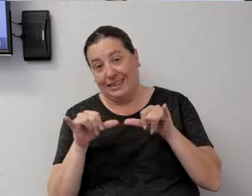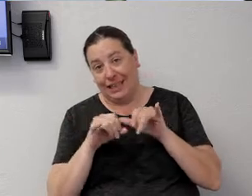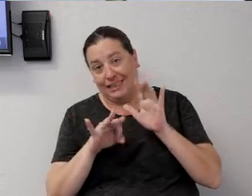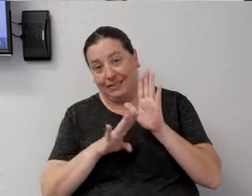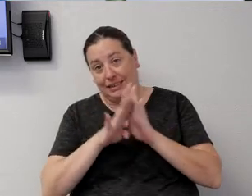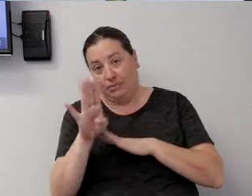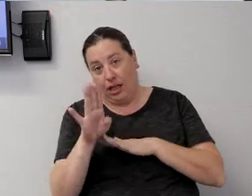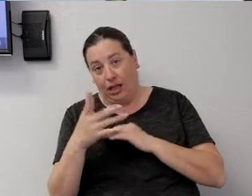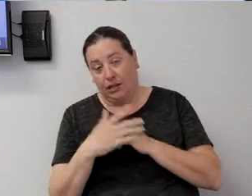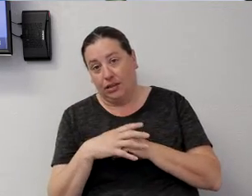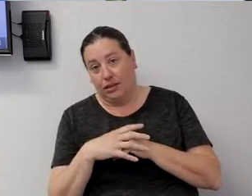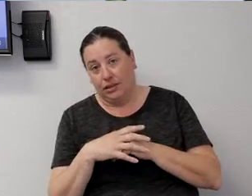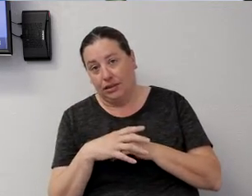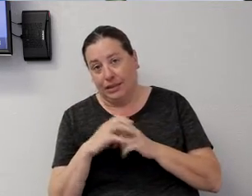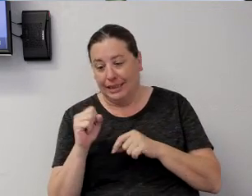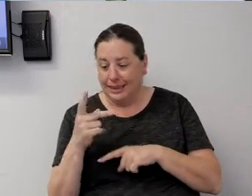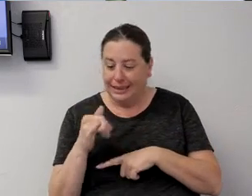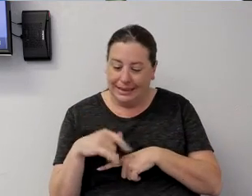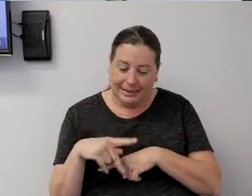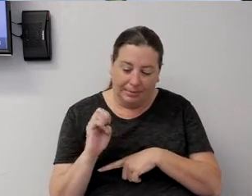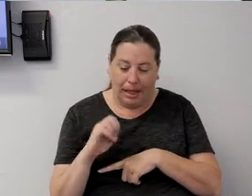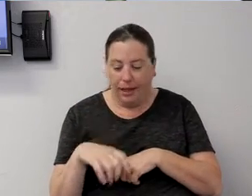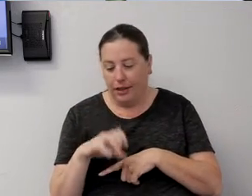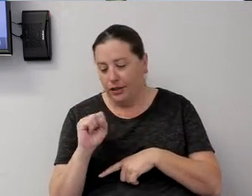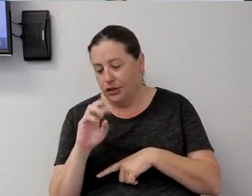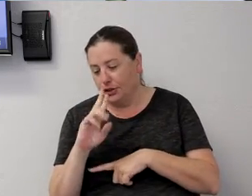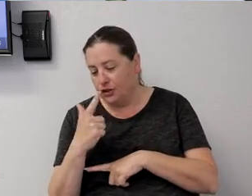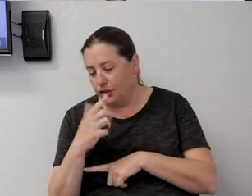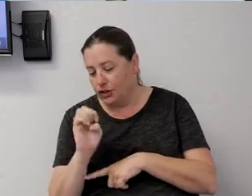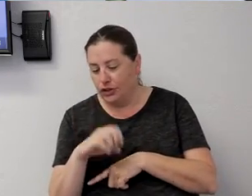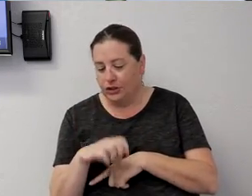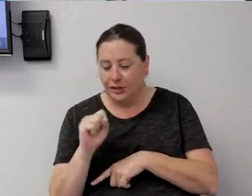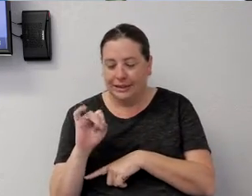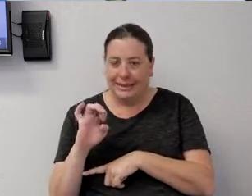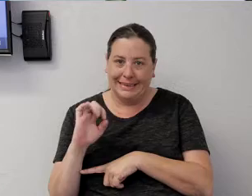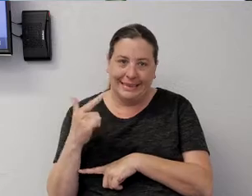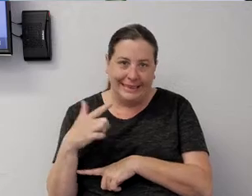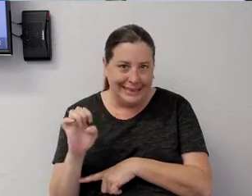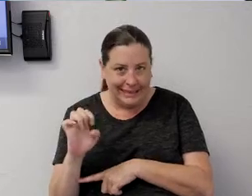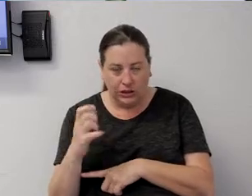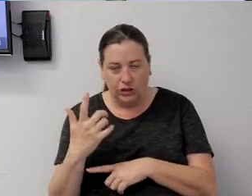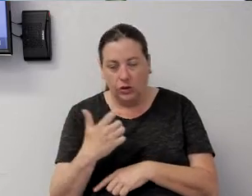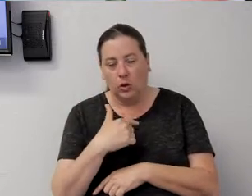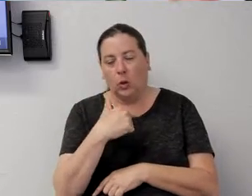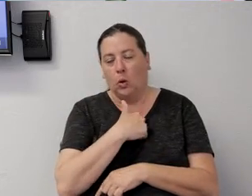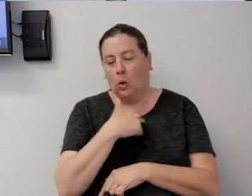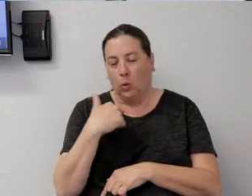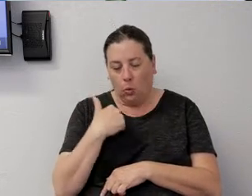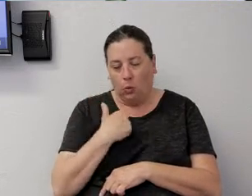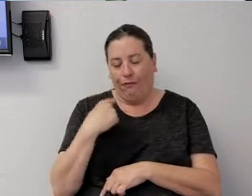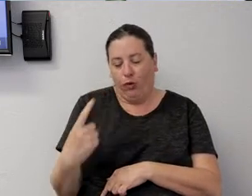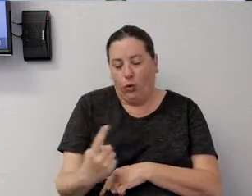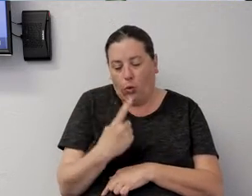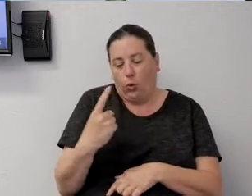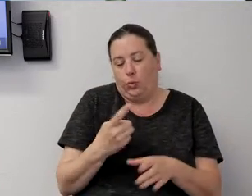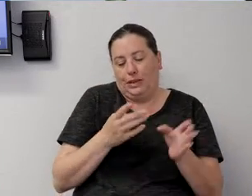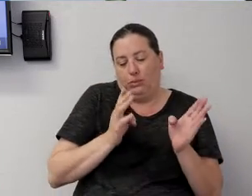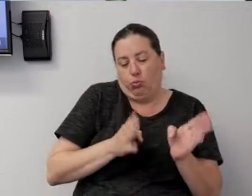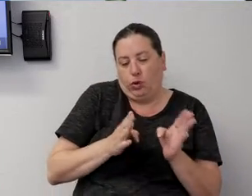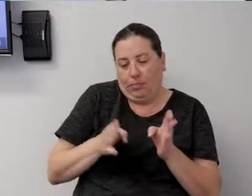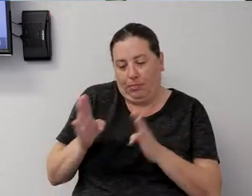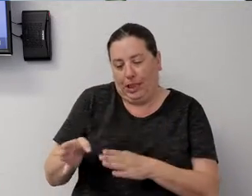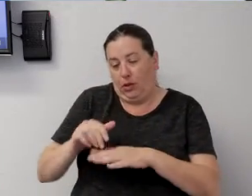a spike or a surge or a siege. We had always been preparing based, on all the